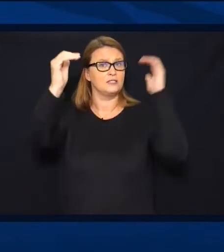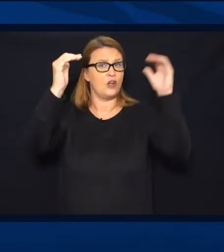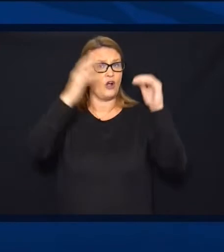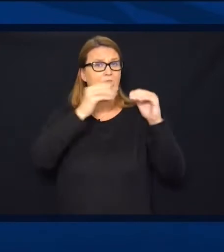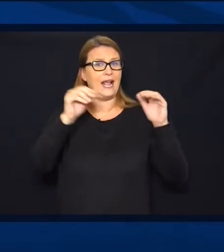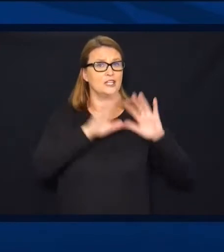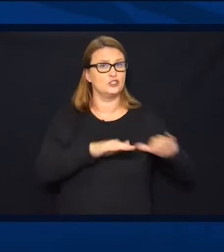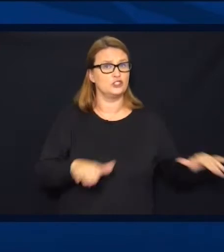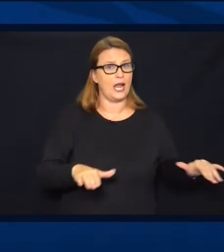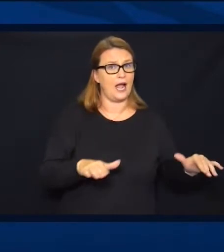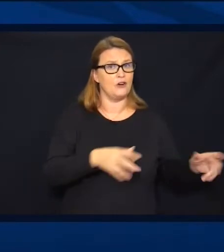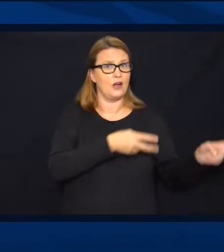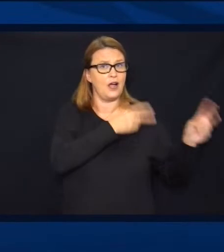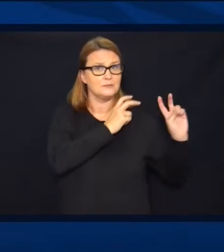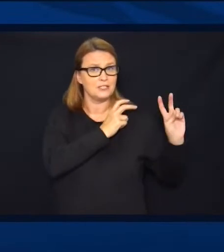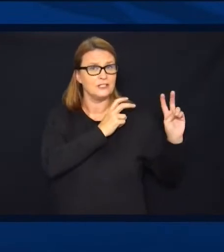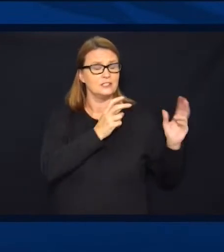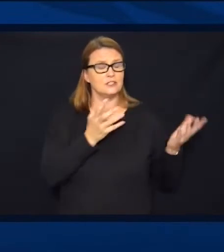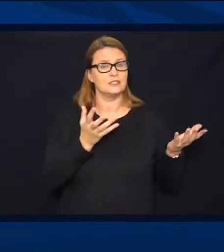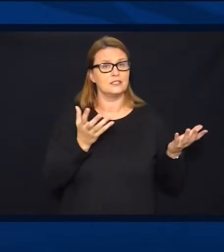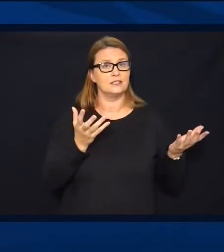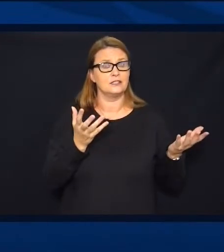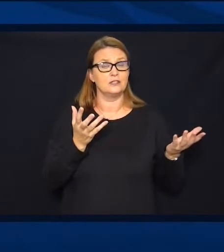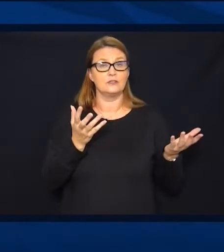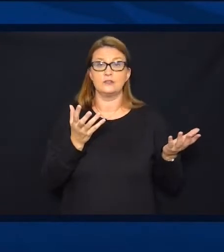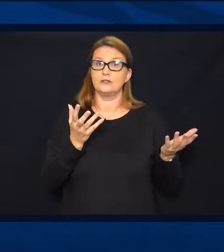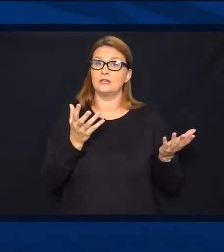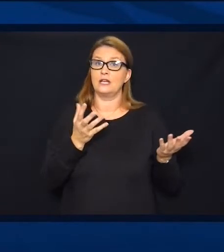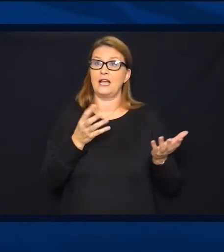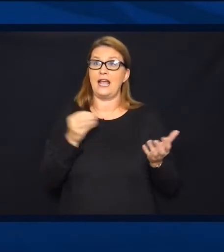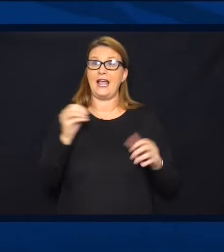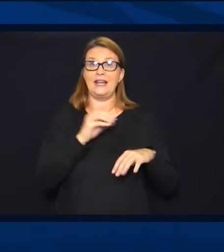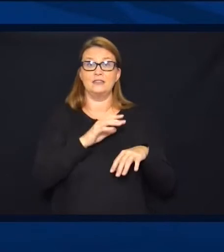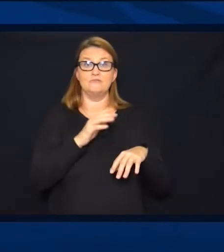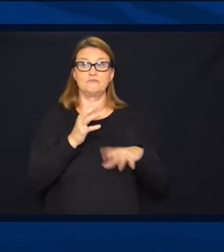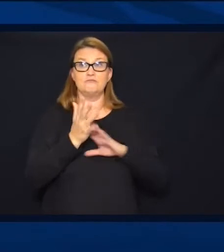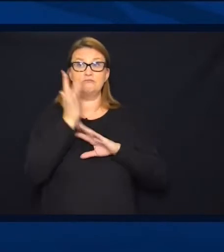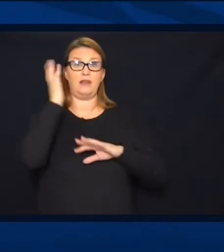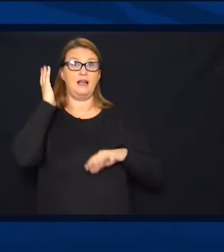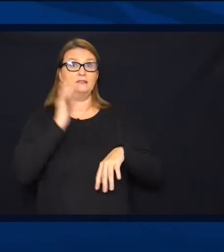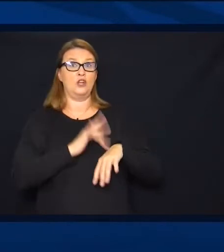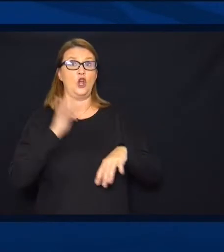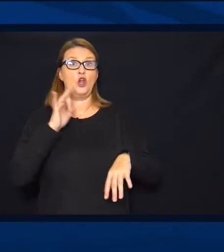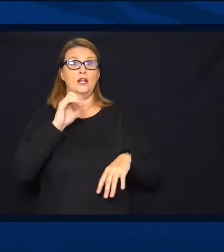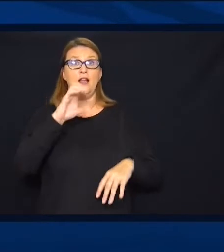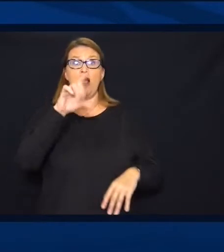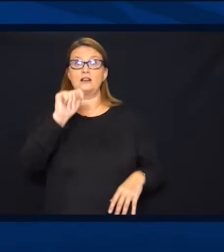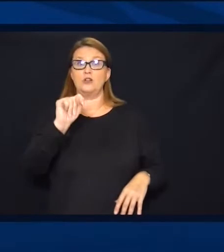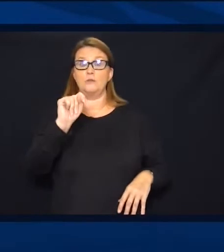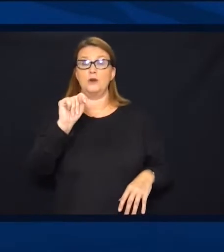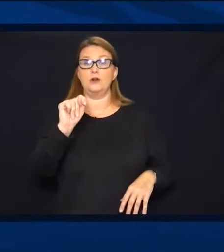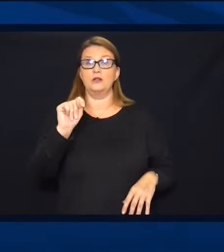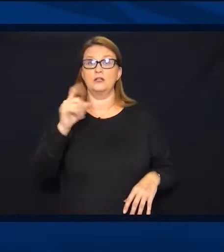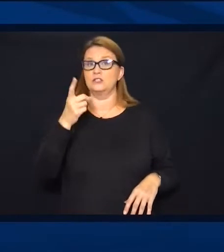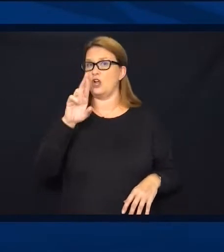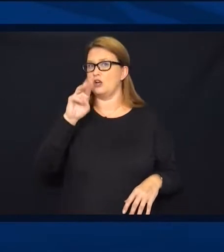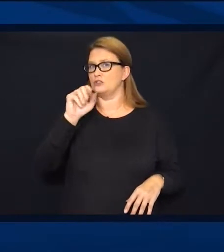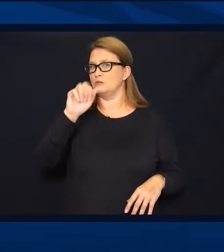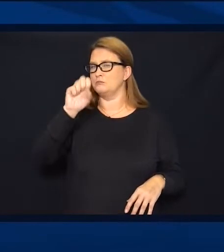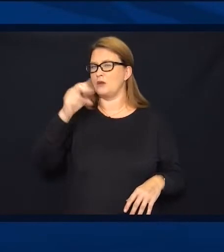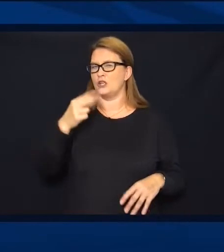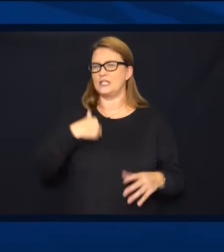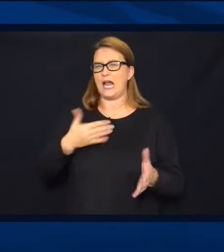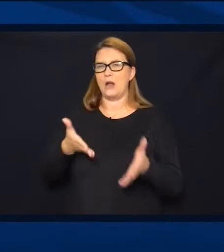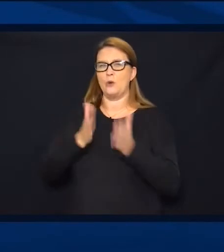child hospitalizations in West Virginia in early October from Dr. Marsh. I requested